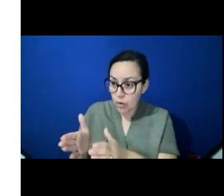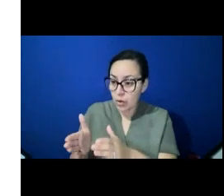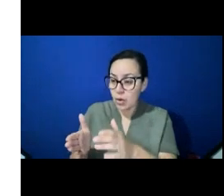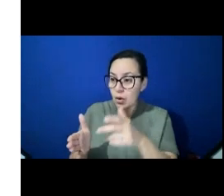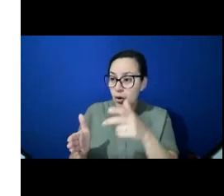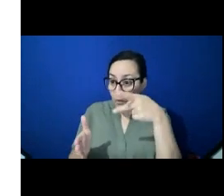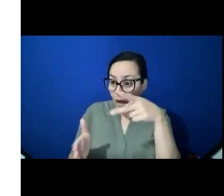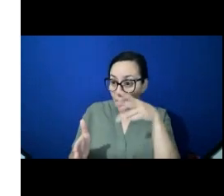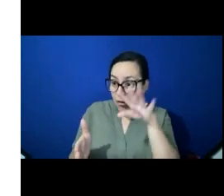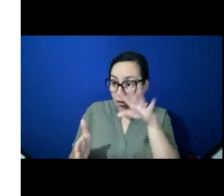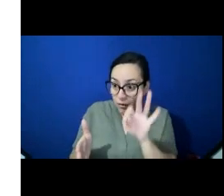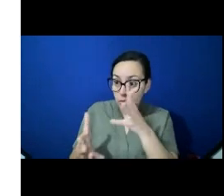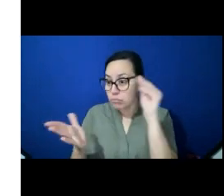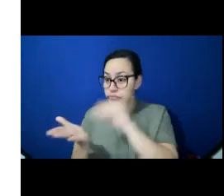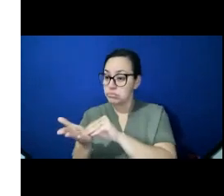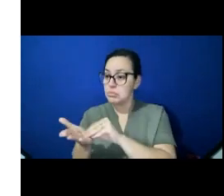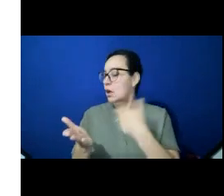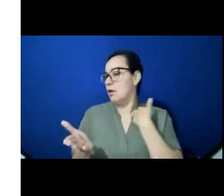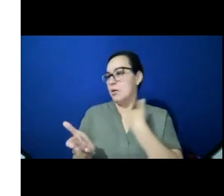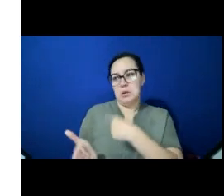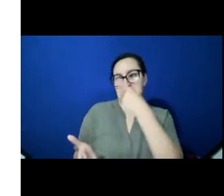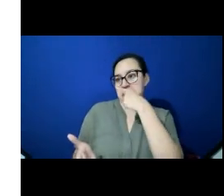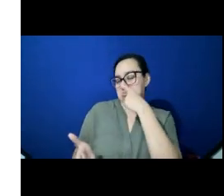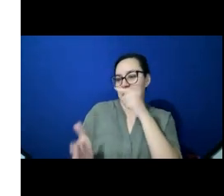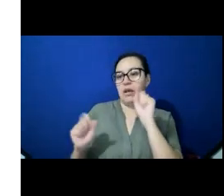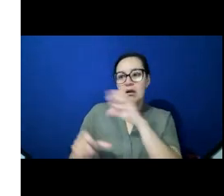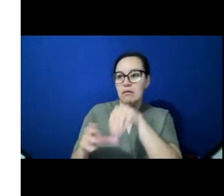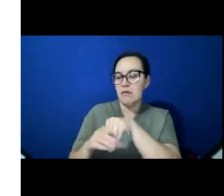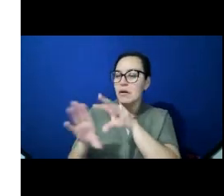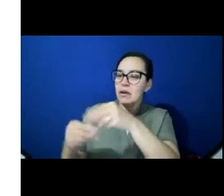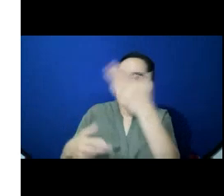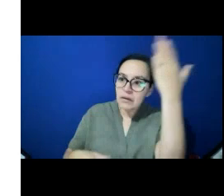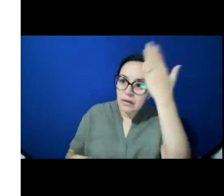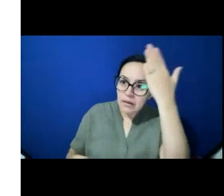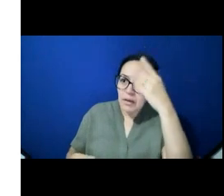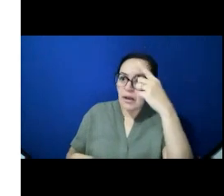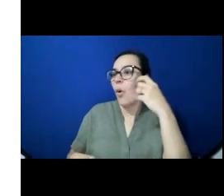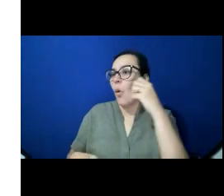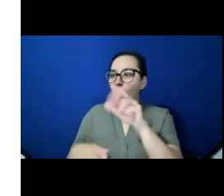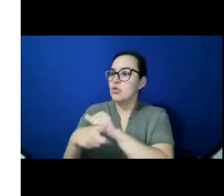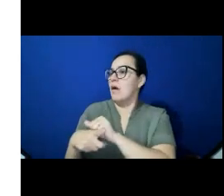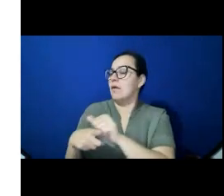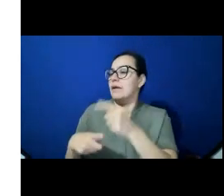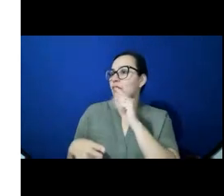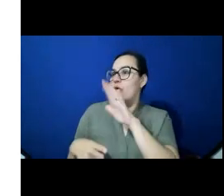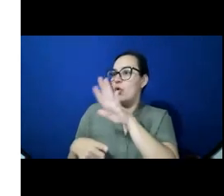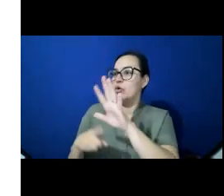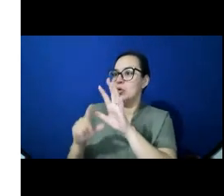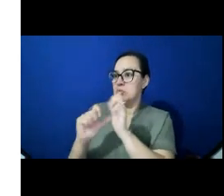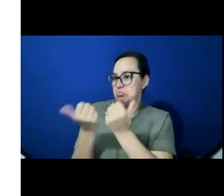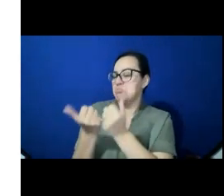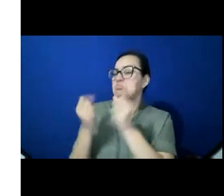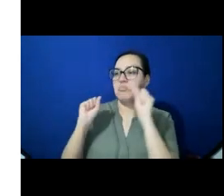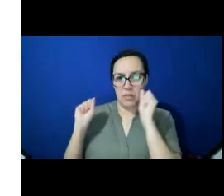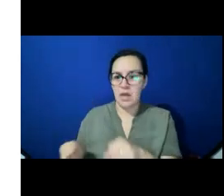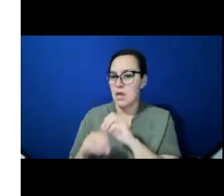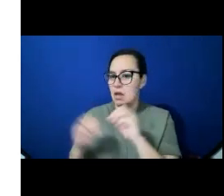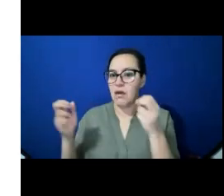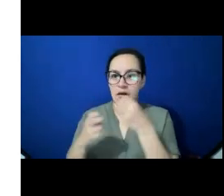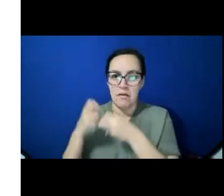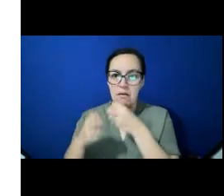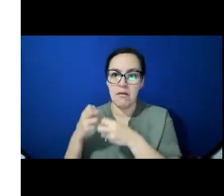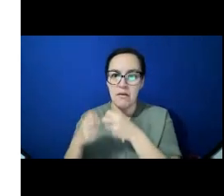uso, sea a to través de alguna move presentación, sea a towards través de un training, o sea, this estamos para poder through agilizar training, through a ese proceso de